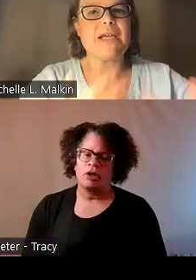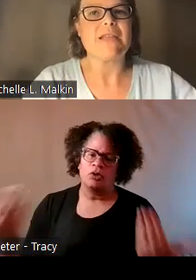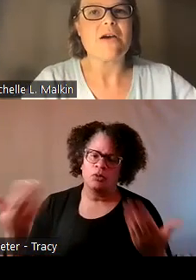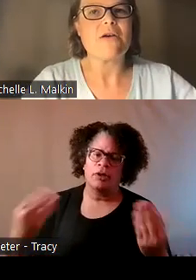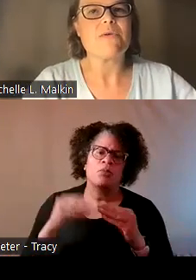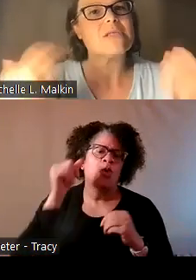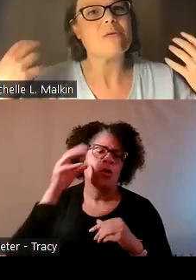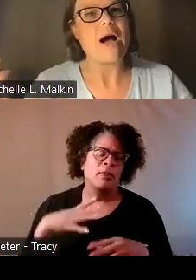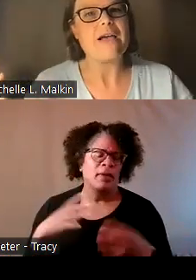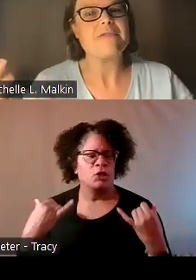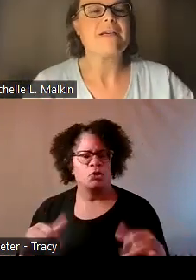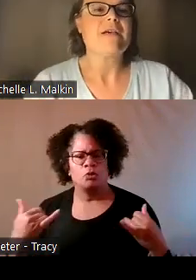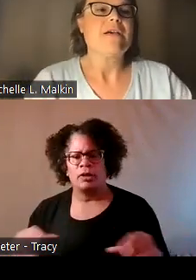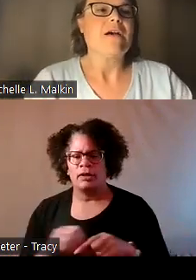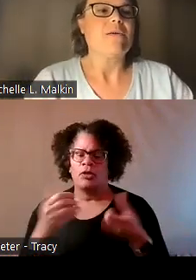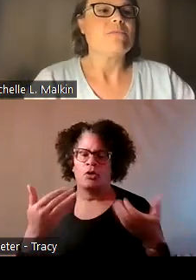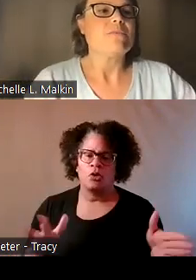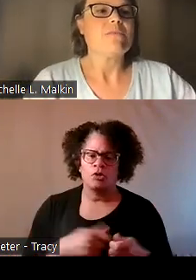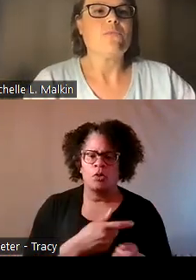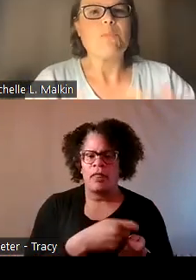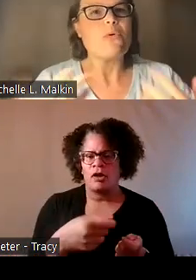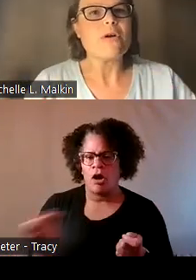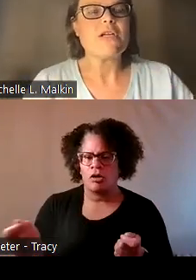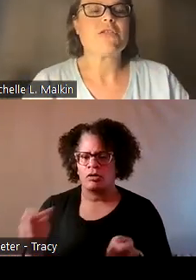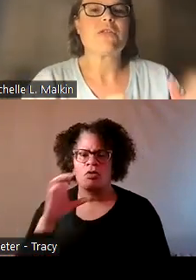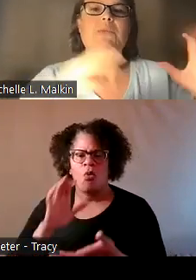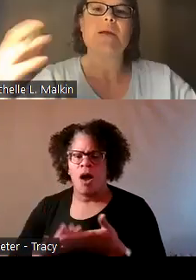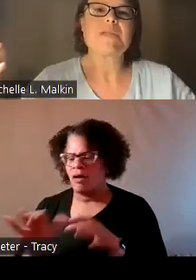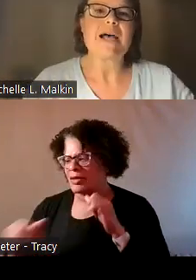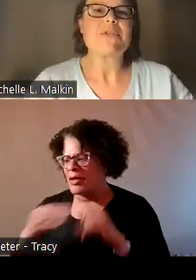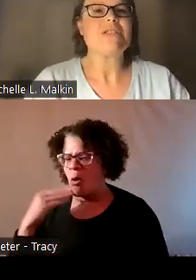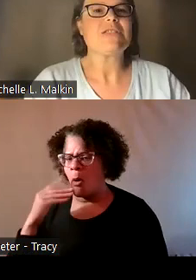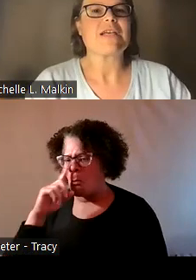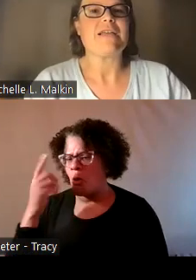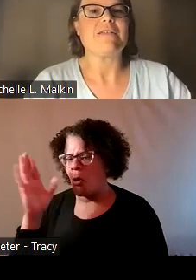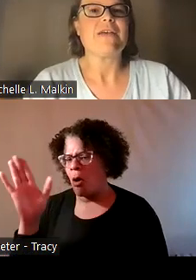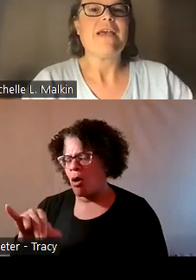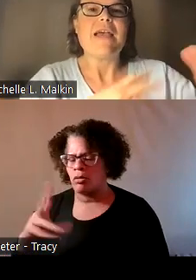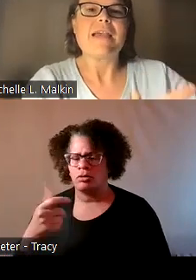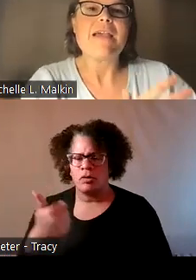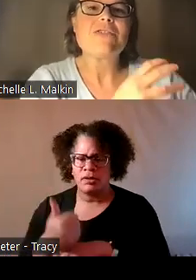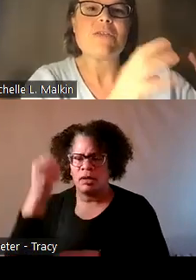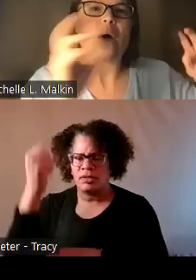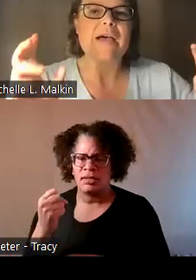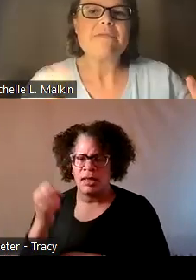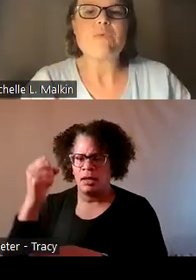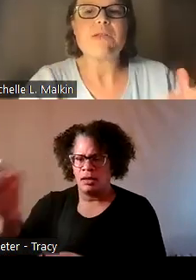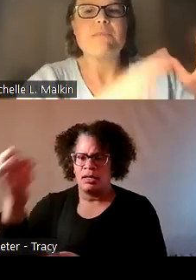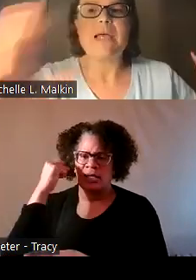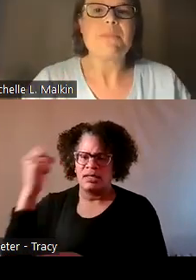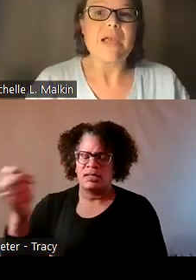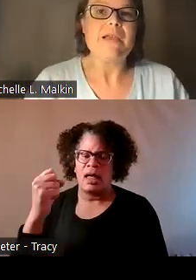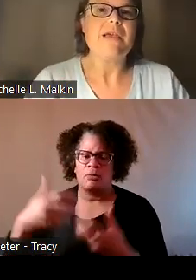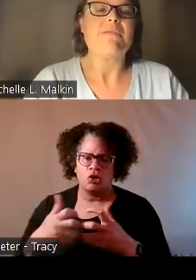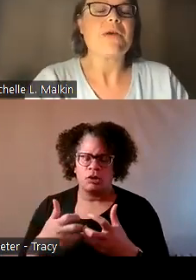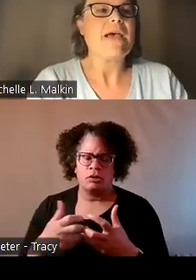men to play in the card rooms. The wives were bored, and so they put up slot machines to kind of engage the wives while the